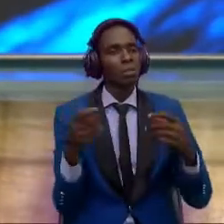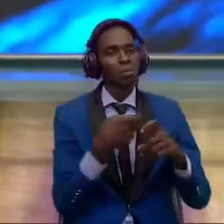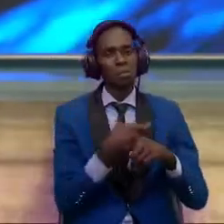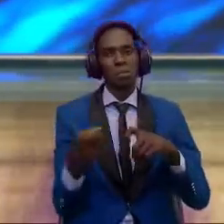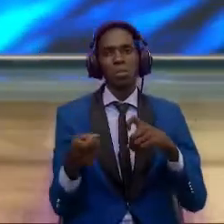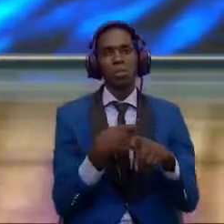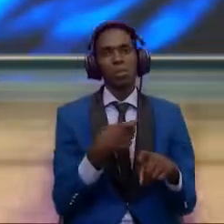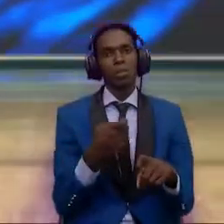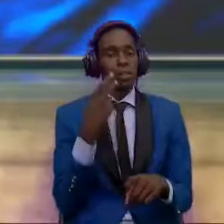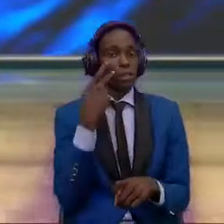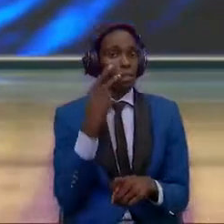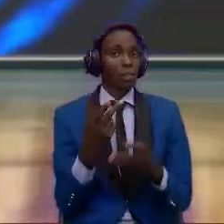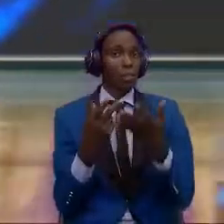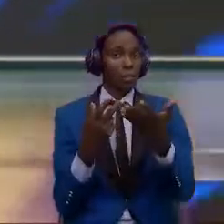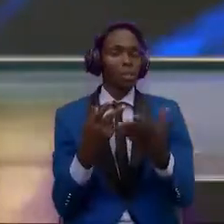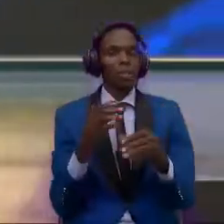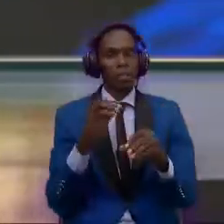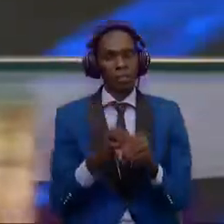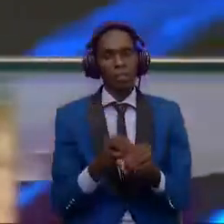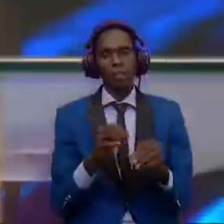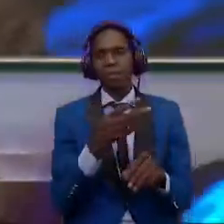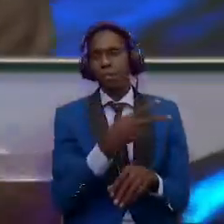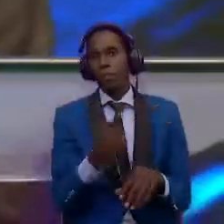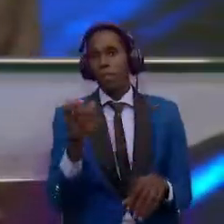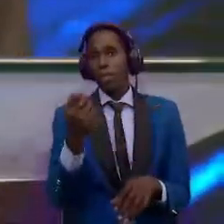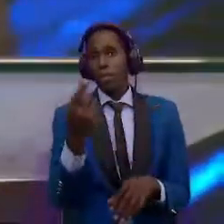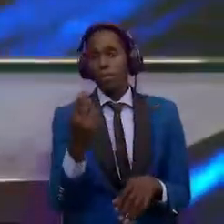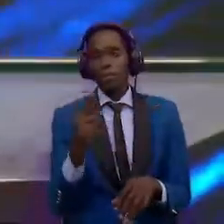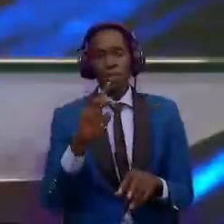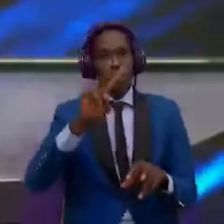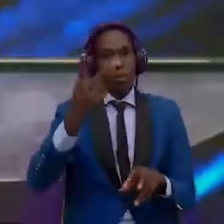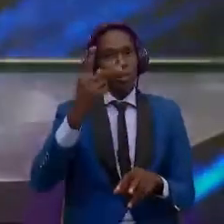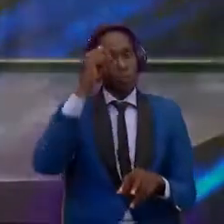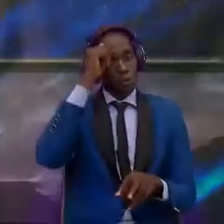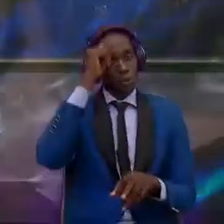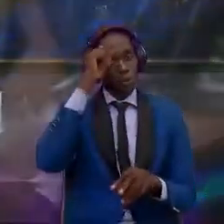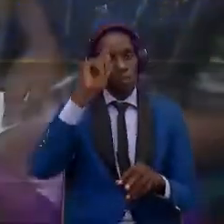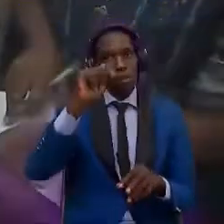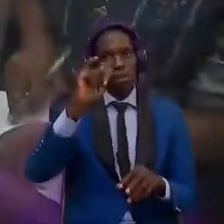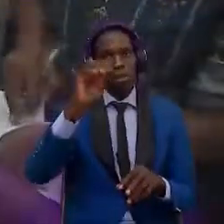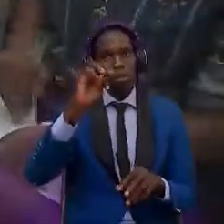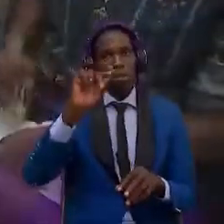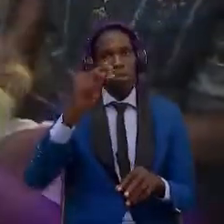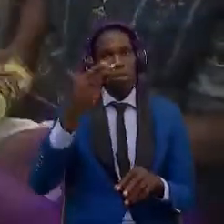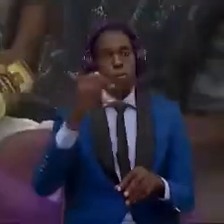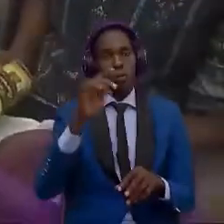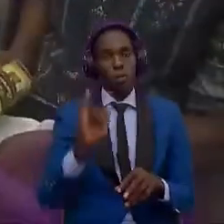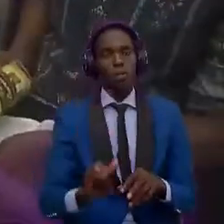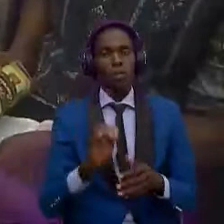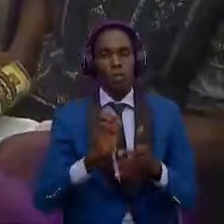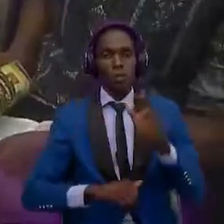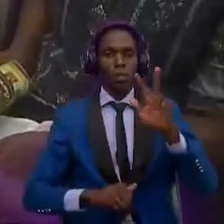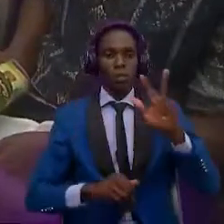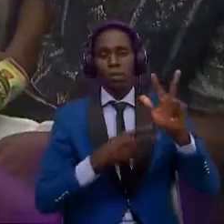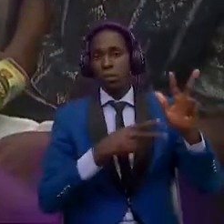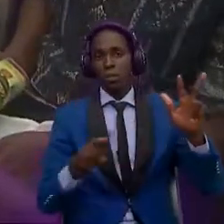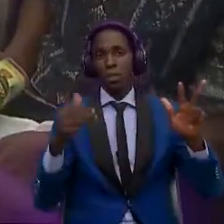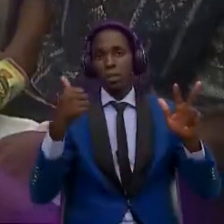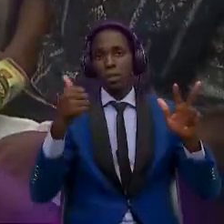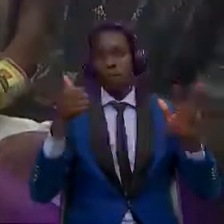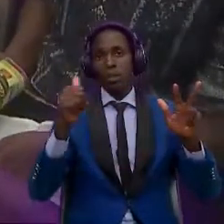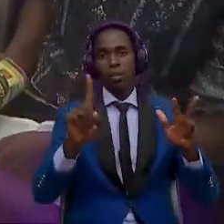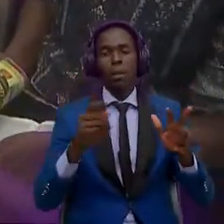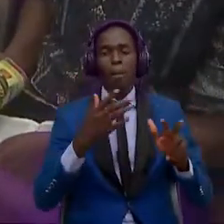it says over there in verse 11. In verse 11, my persecutions and afflictions